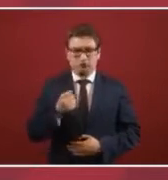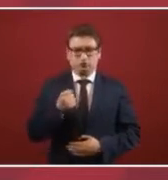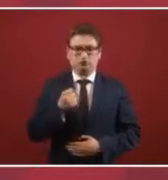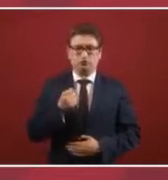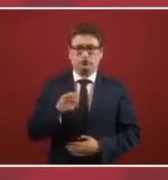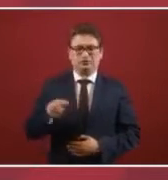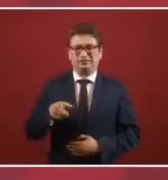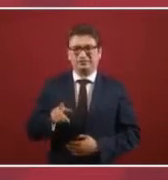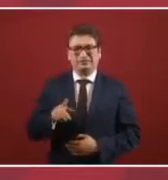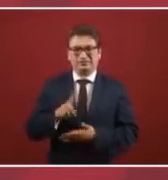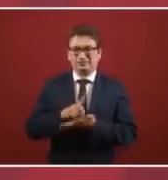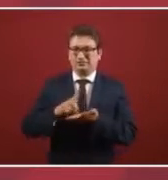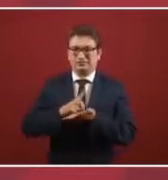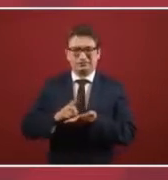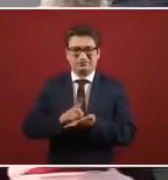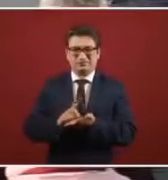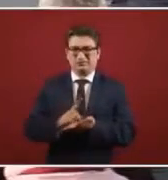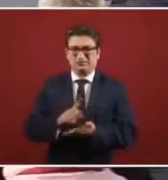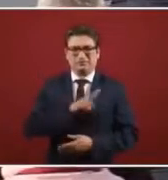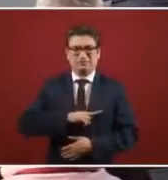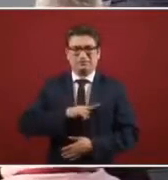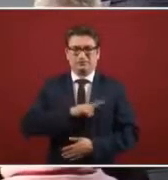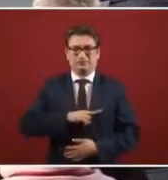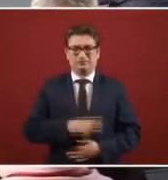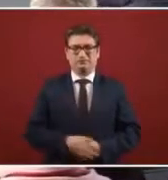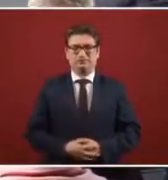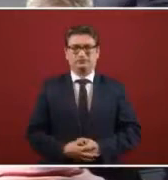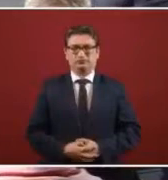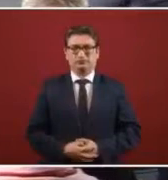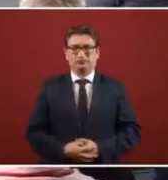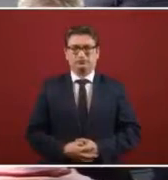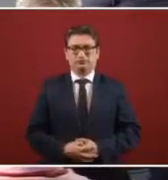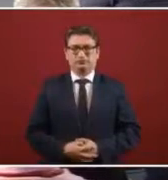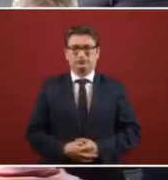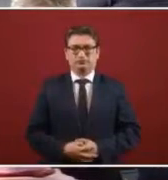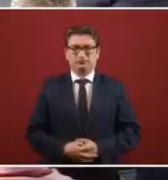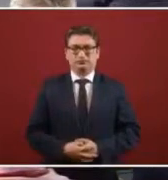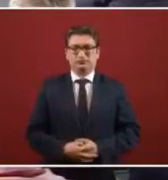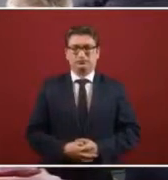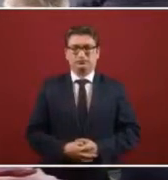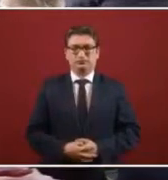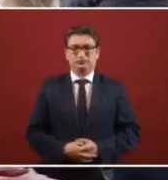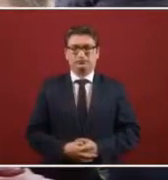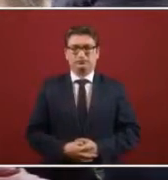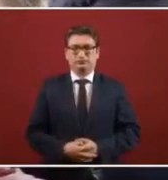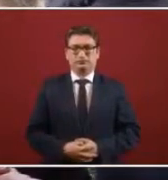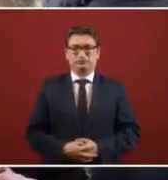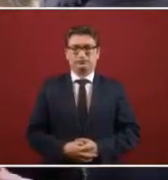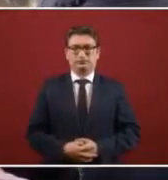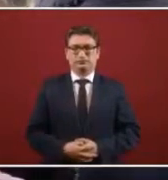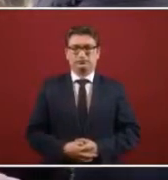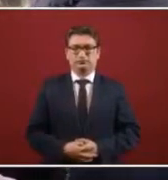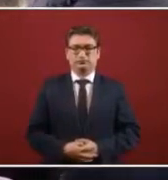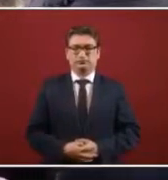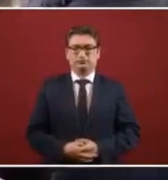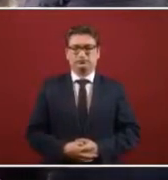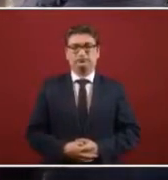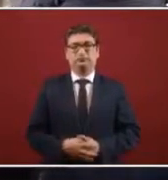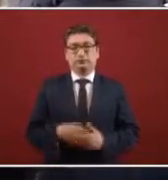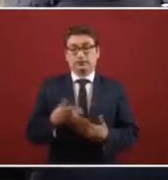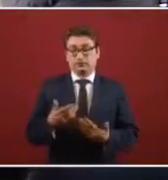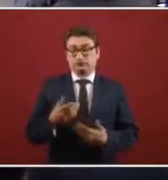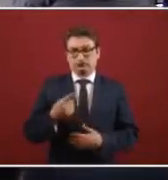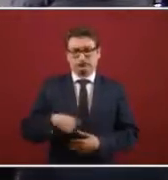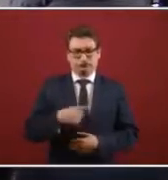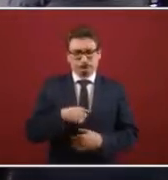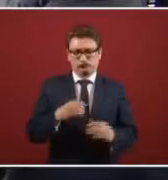that there is. It's poison. So it looks like they did find and destroy some of those meth labs. tenemos que cuidar